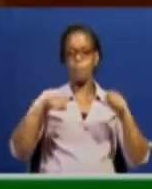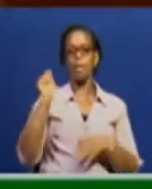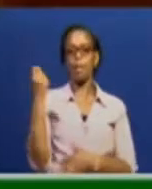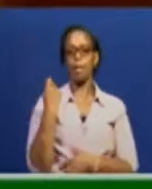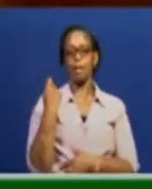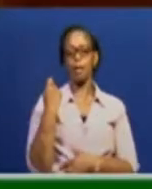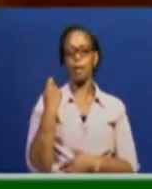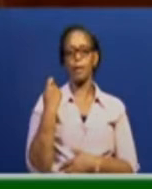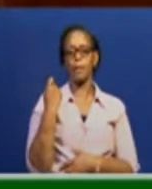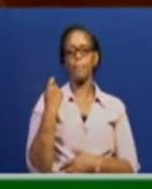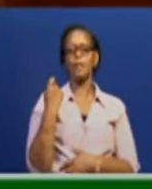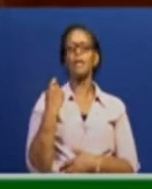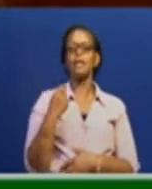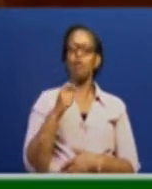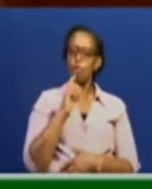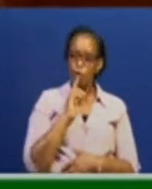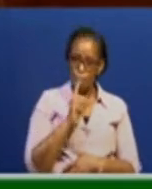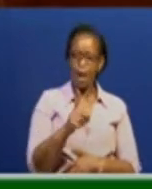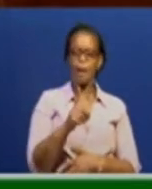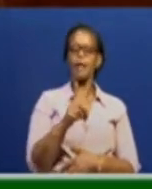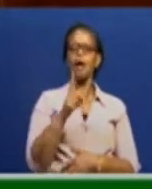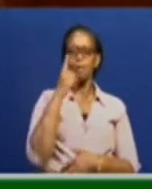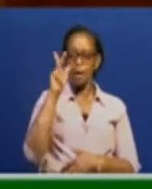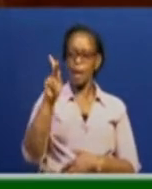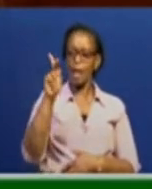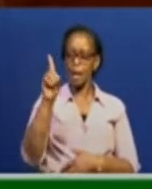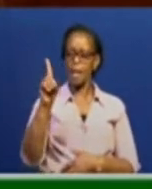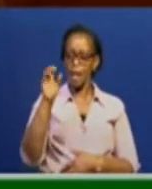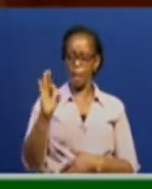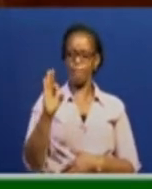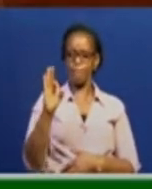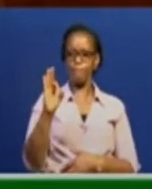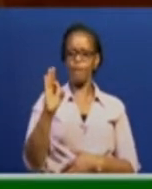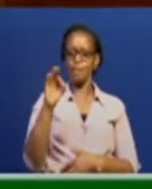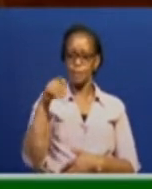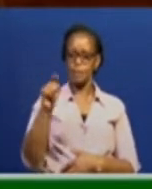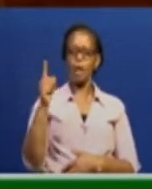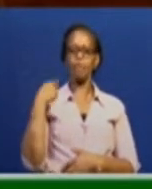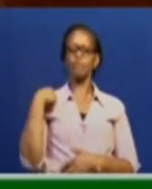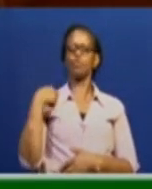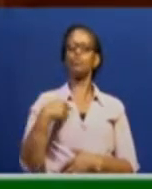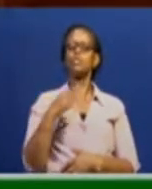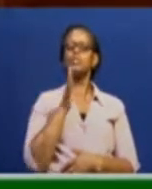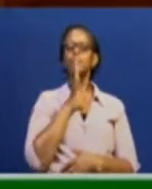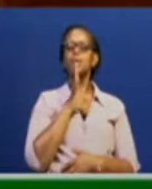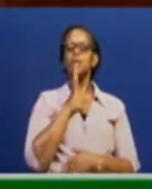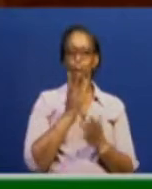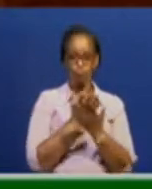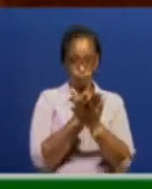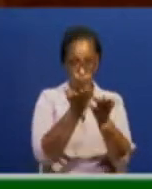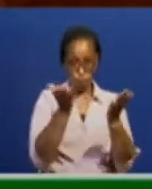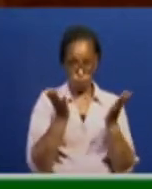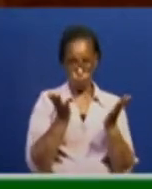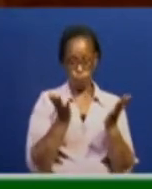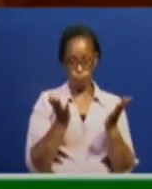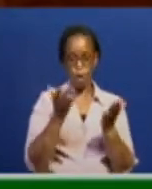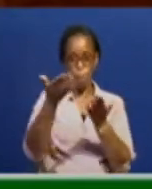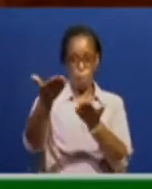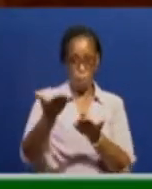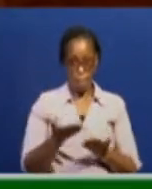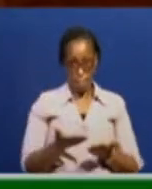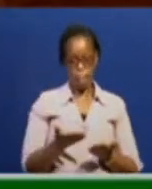Kenya and Commander-in-Chief of the Kenya Defence Forces to address this special sitting of Parliament.